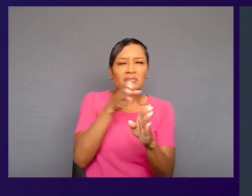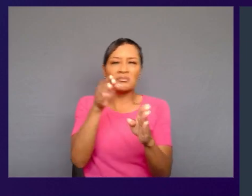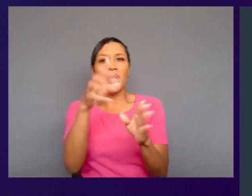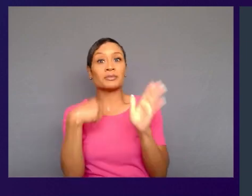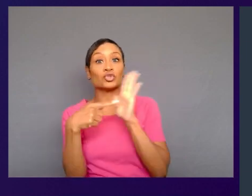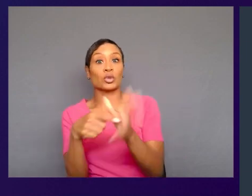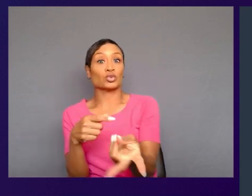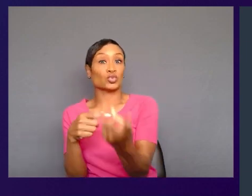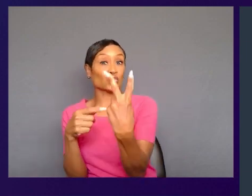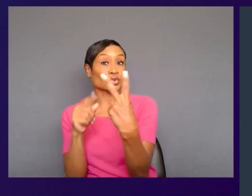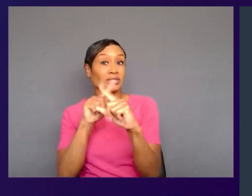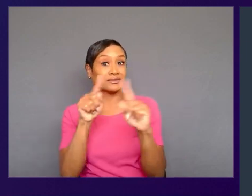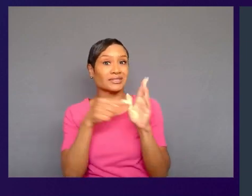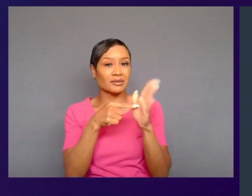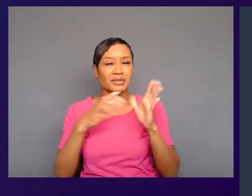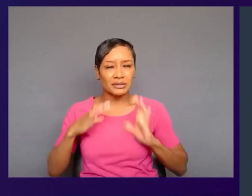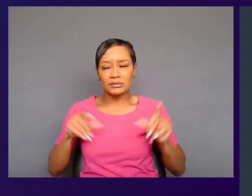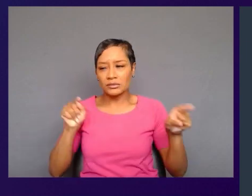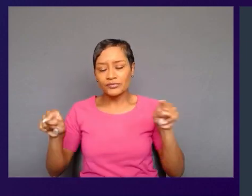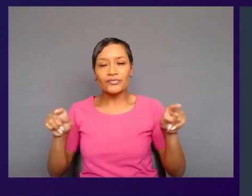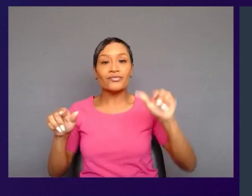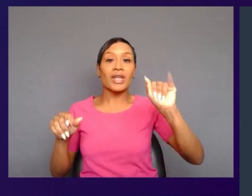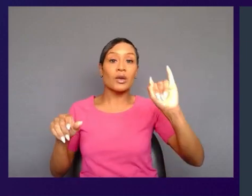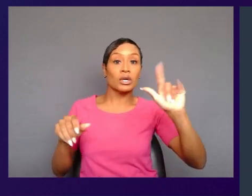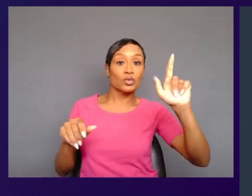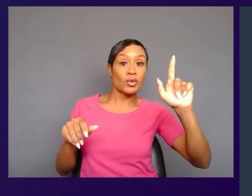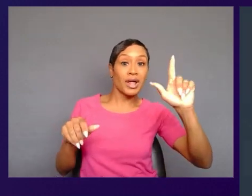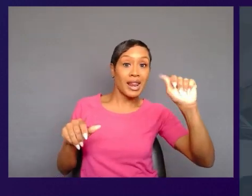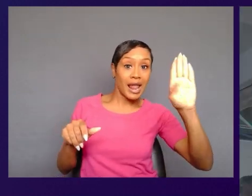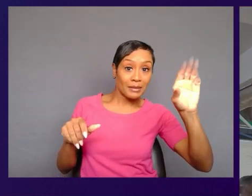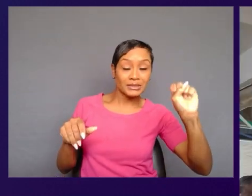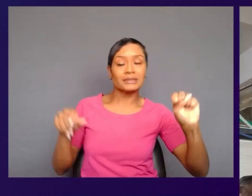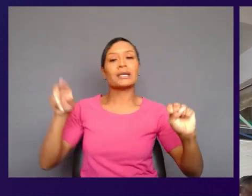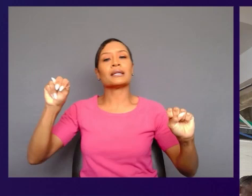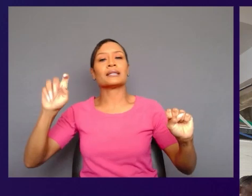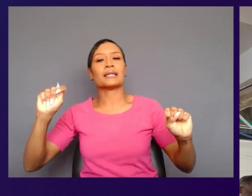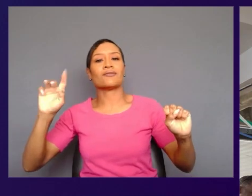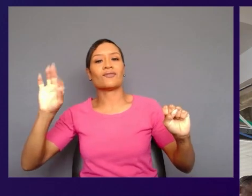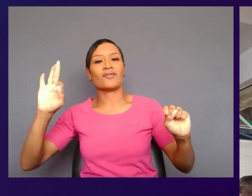customer examples, AI21 Labs and Netflix.